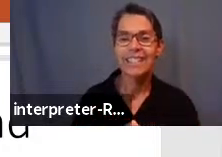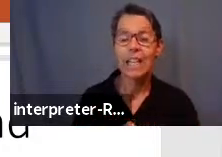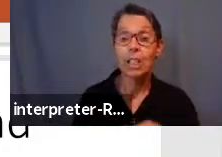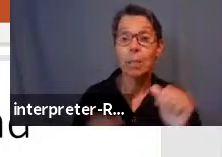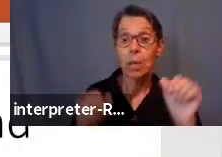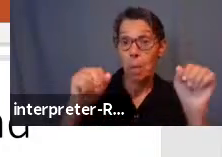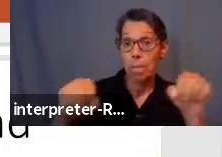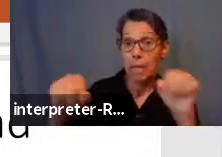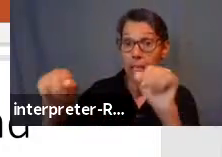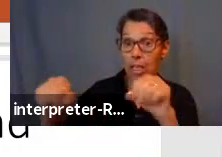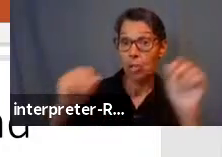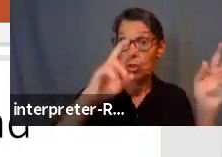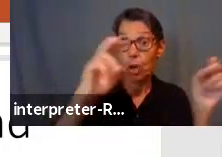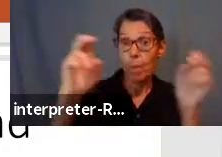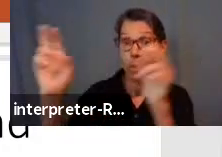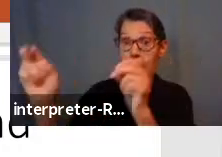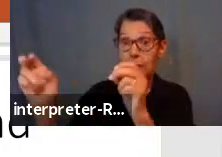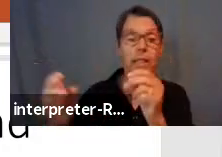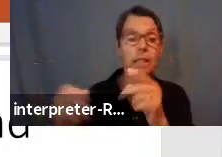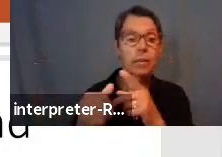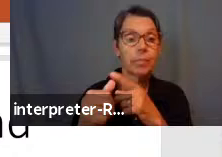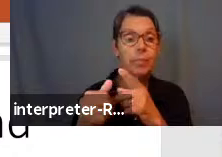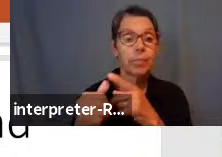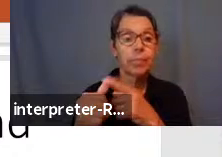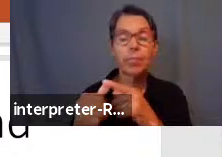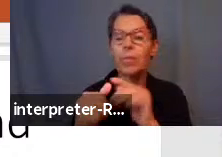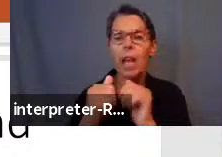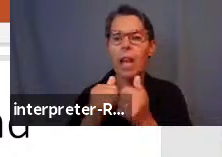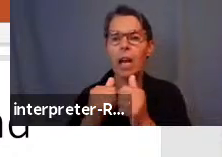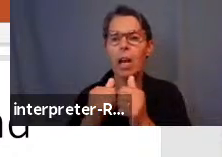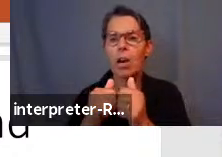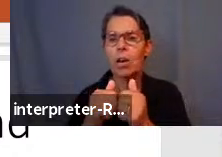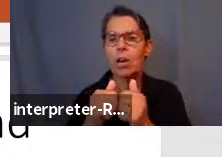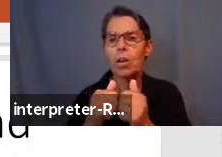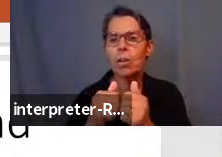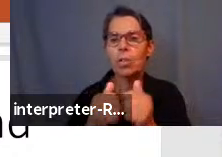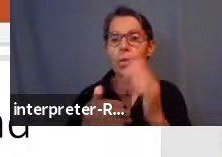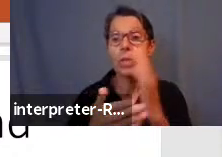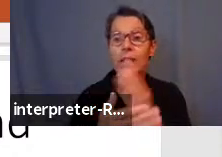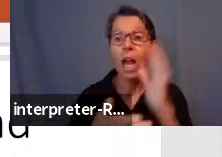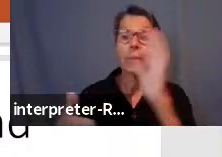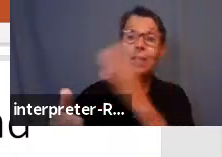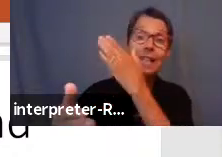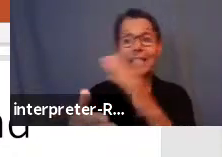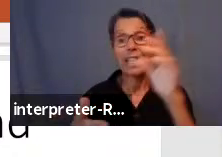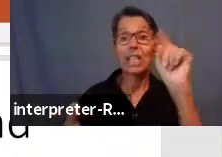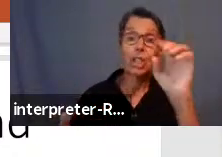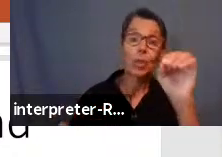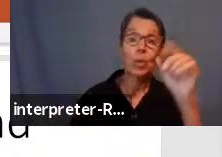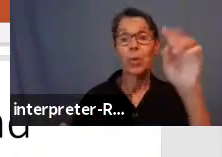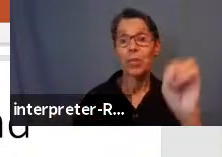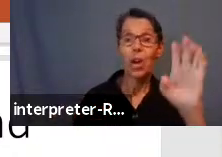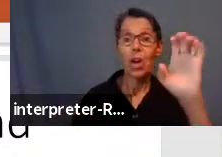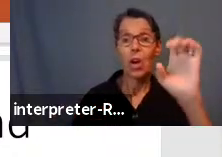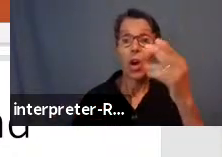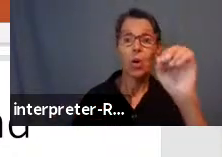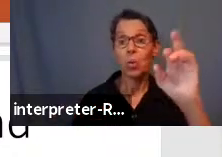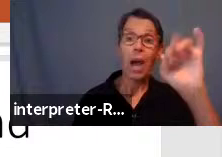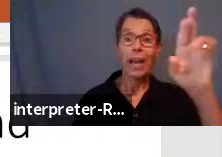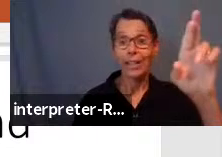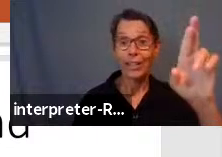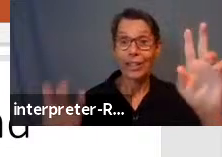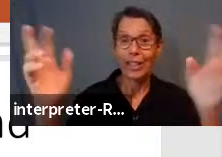potential topics down the road might include things like, how do we stop singing to the choir? I think this has been a theme for the COVET,